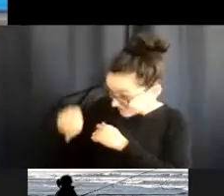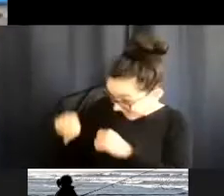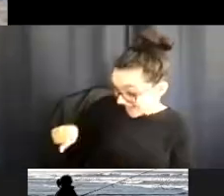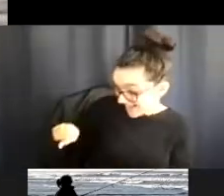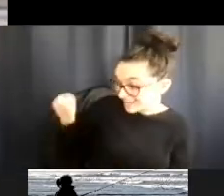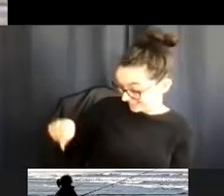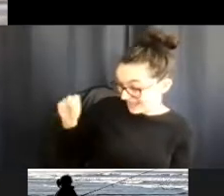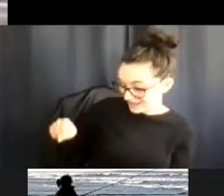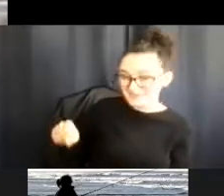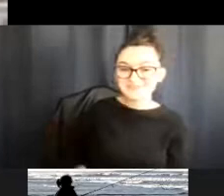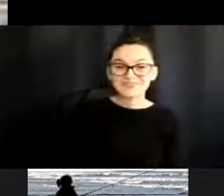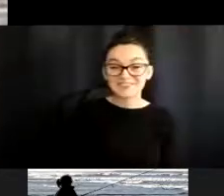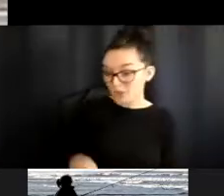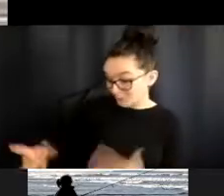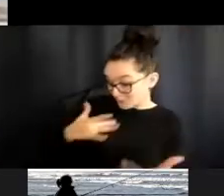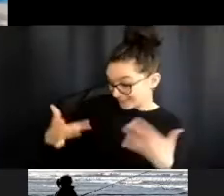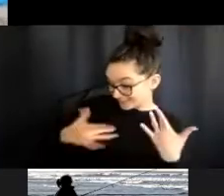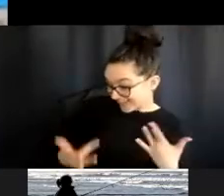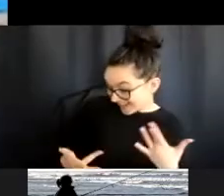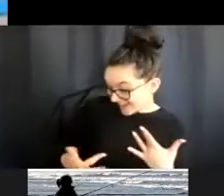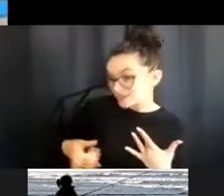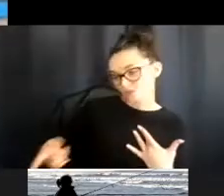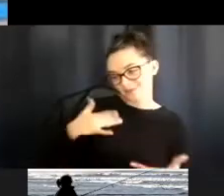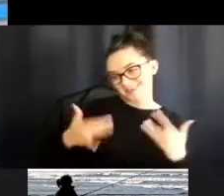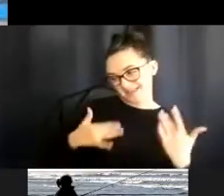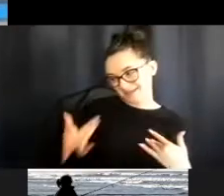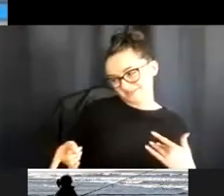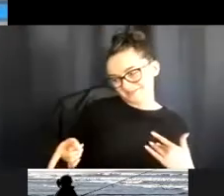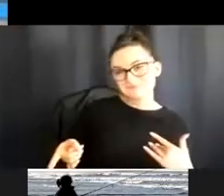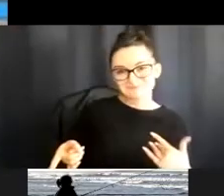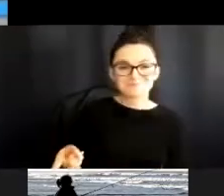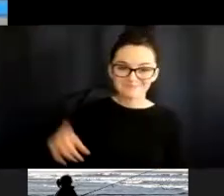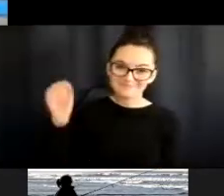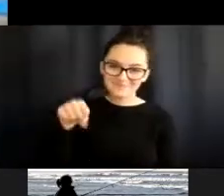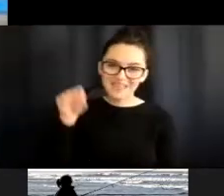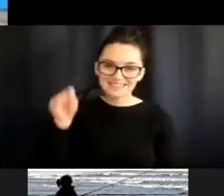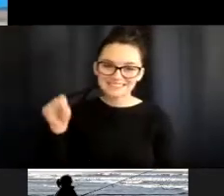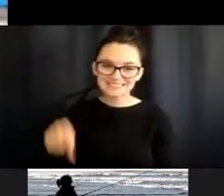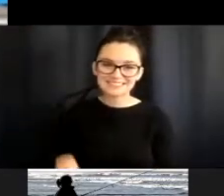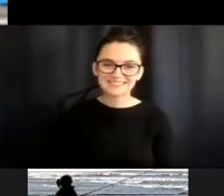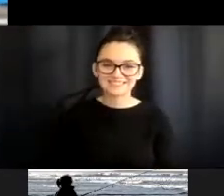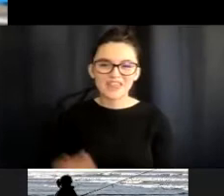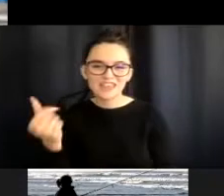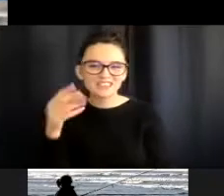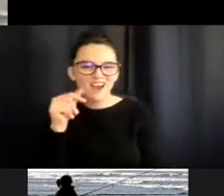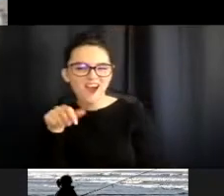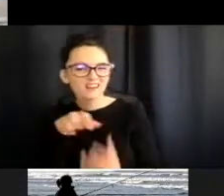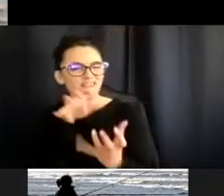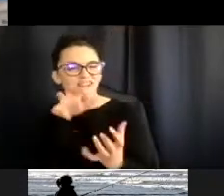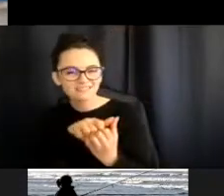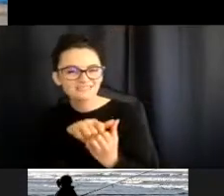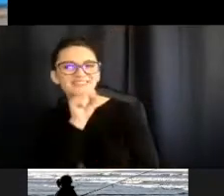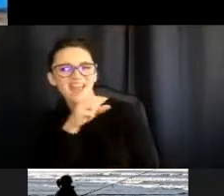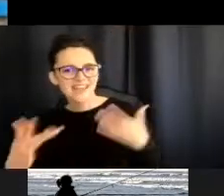yes. Are you excited? Are you excited? Yes. Yes. Oh, I know. Awesome. Oh